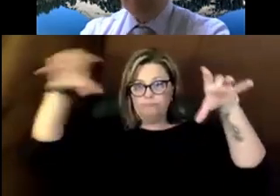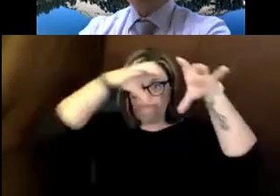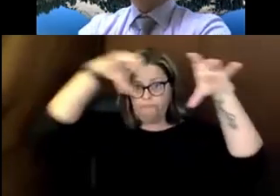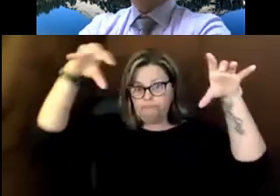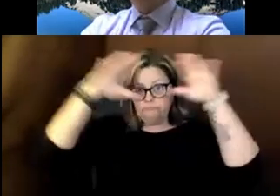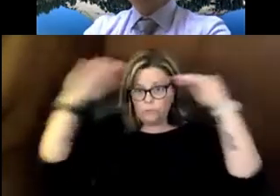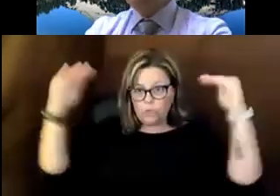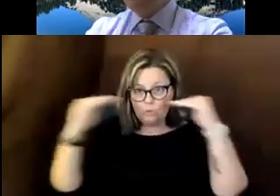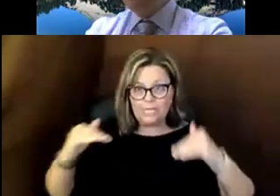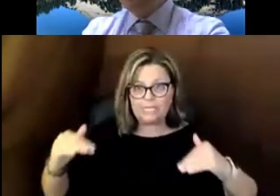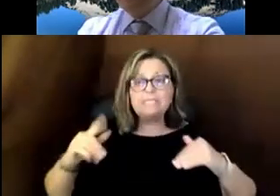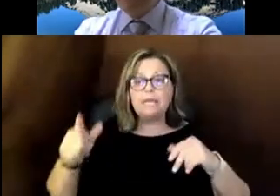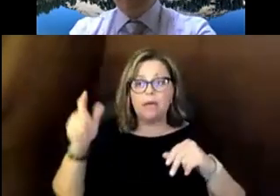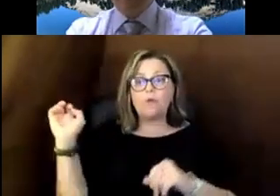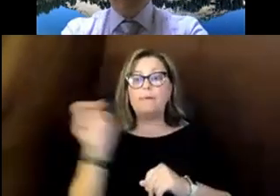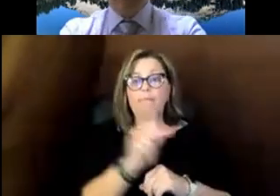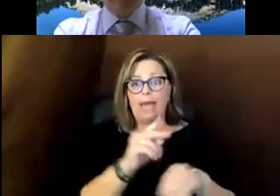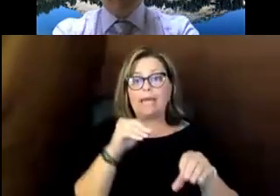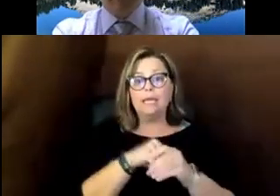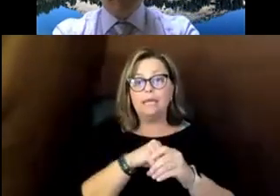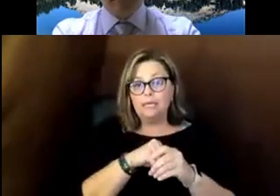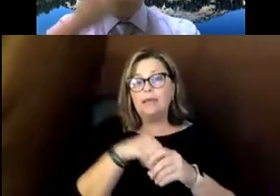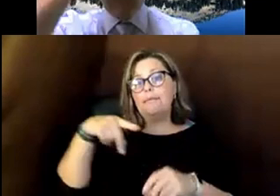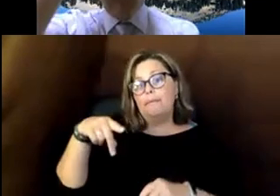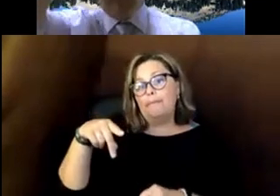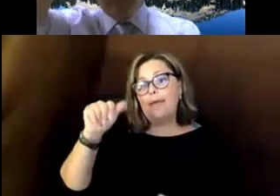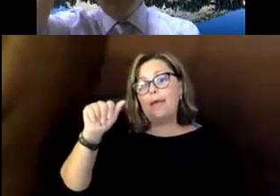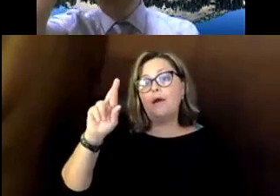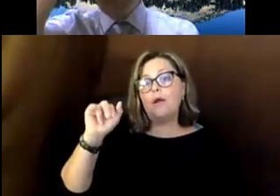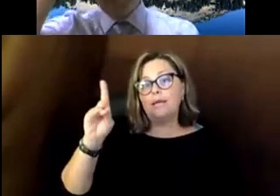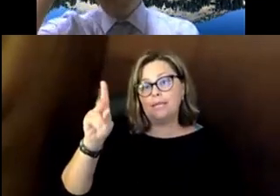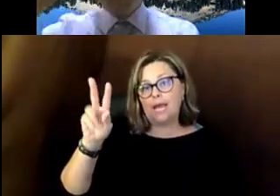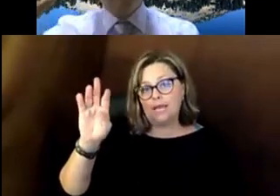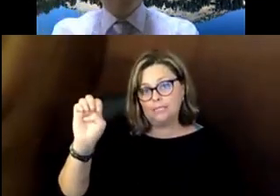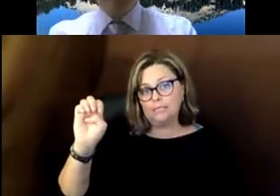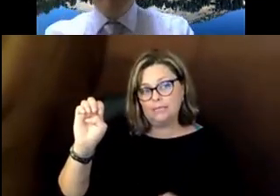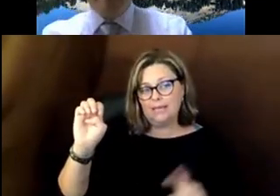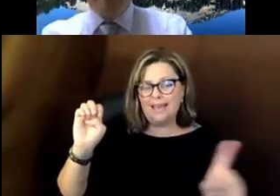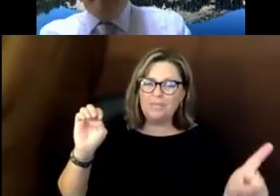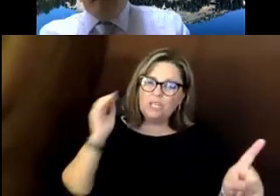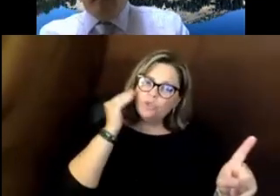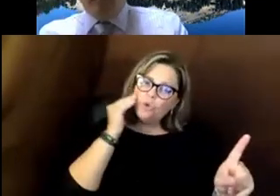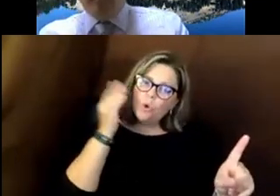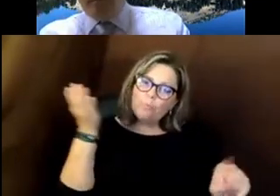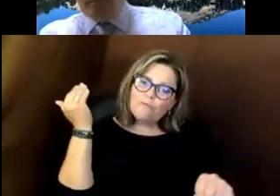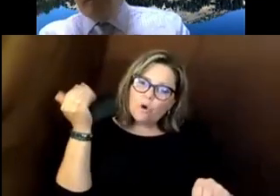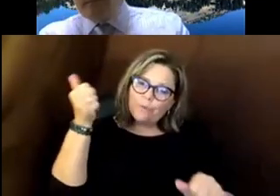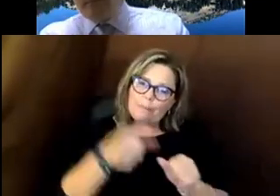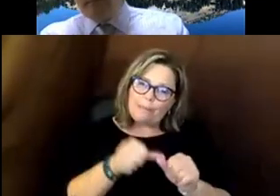know, the affordable housing that we did have in Butte County was very much located up on the